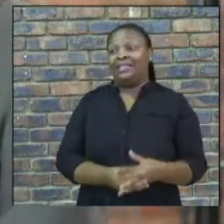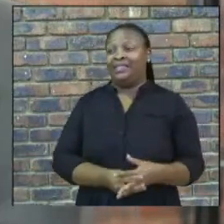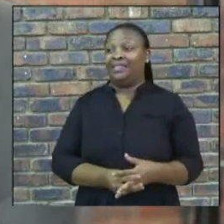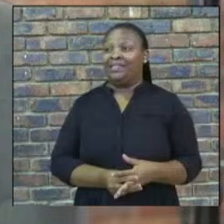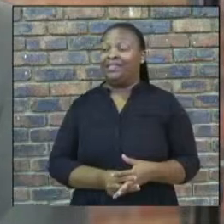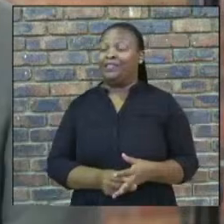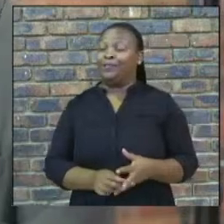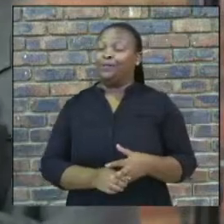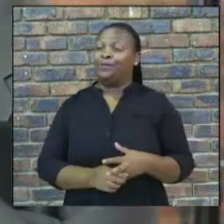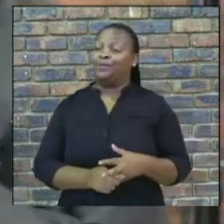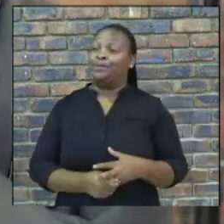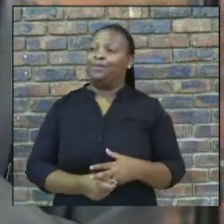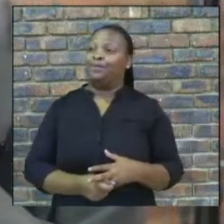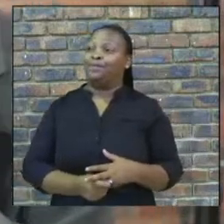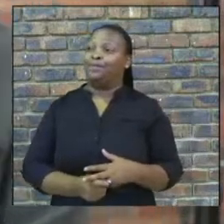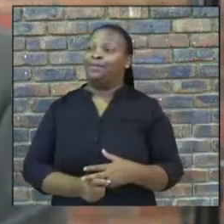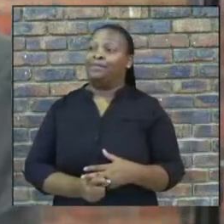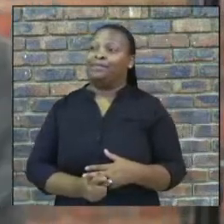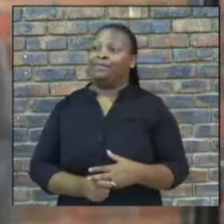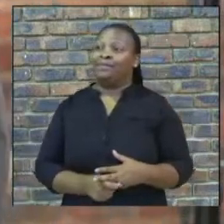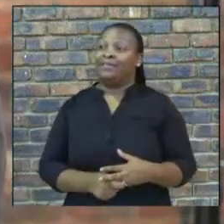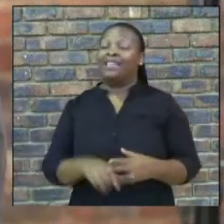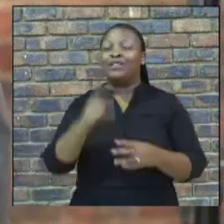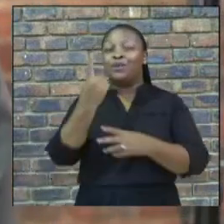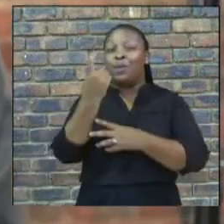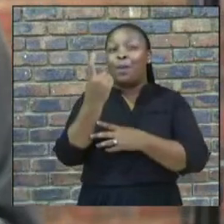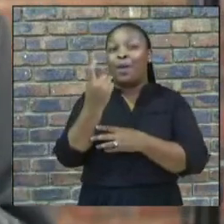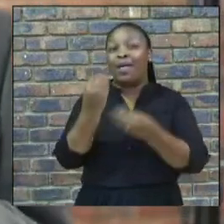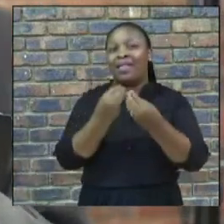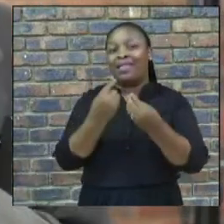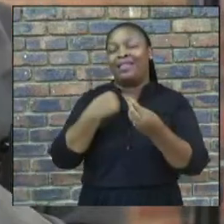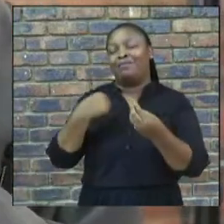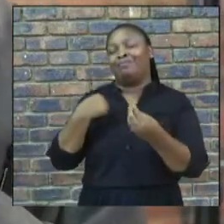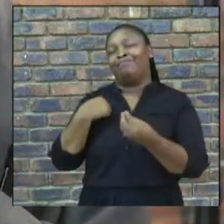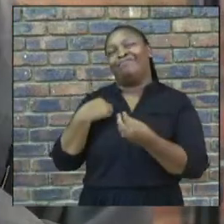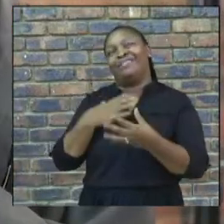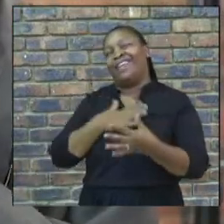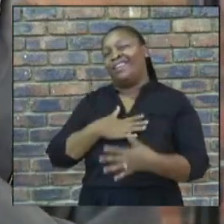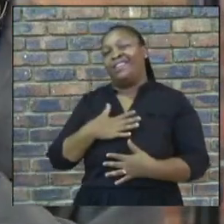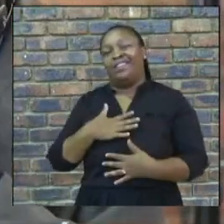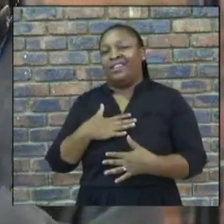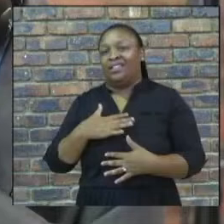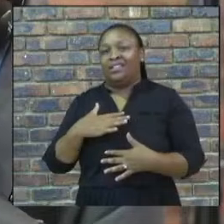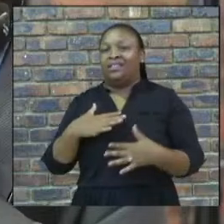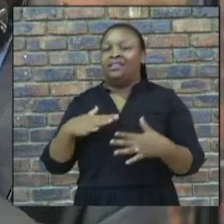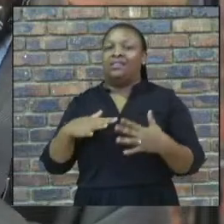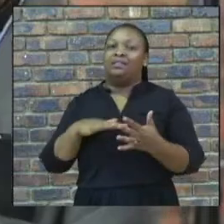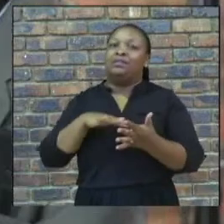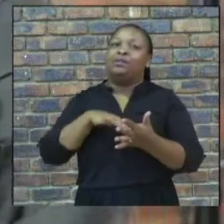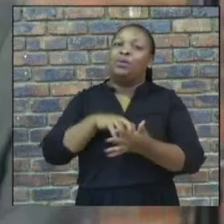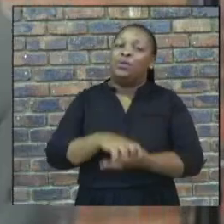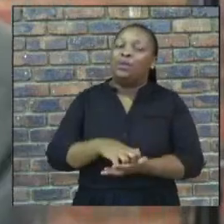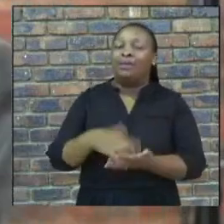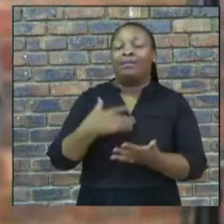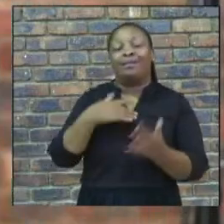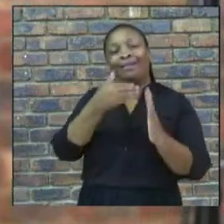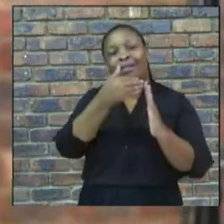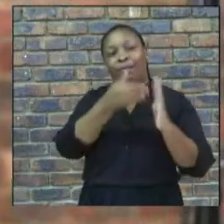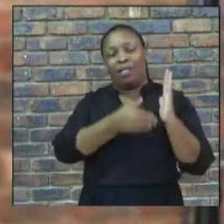made. That is one thing that makes me to be weak about this bill.